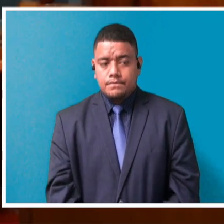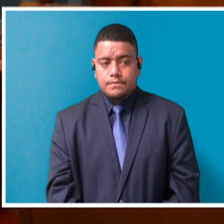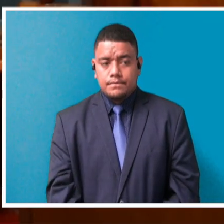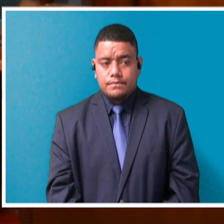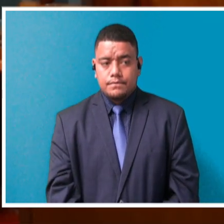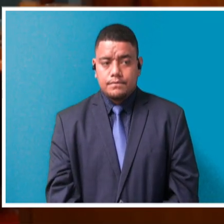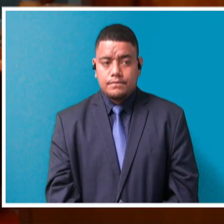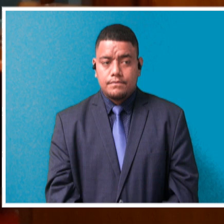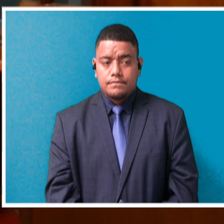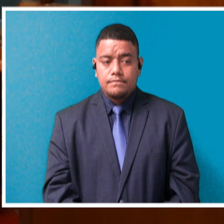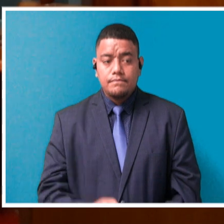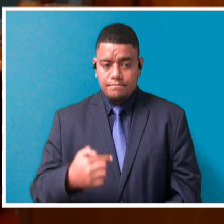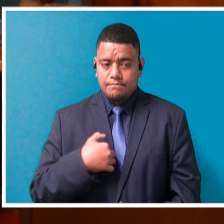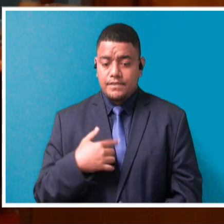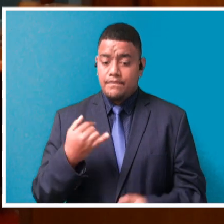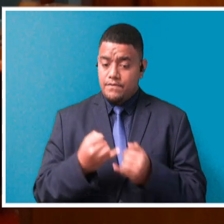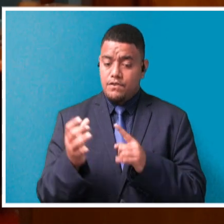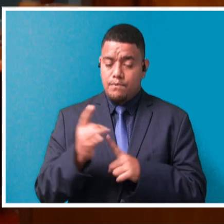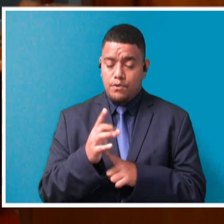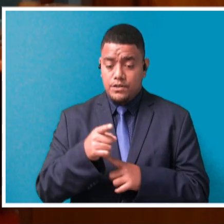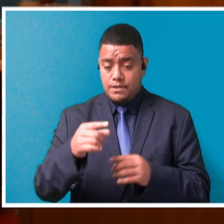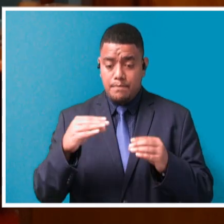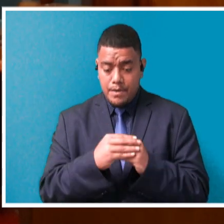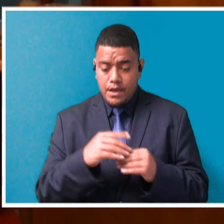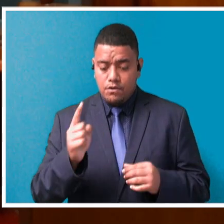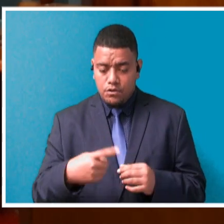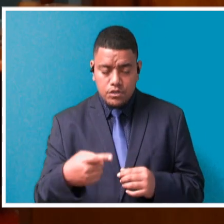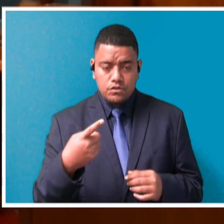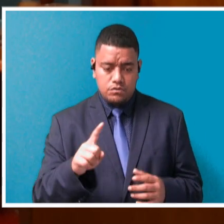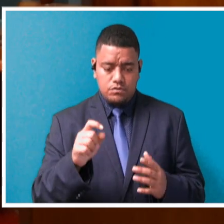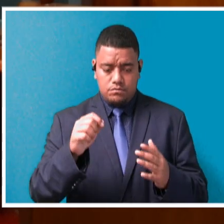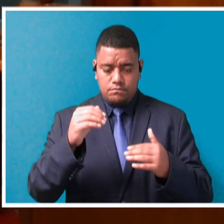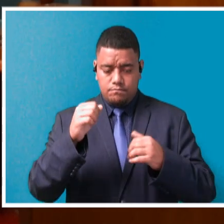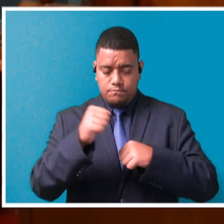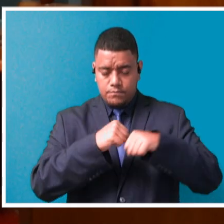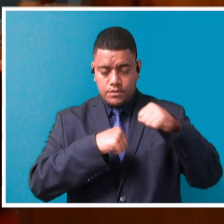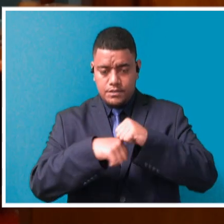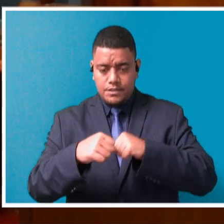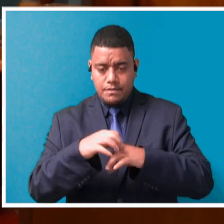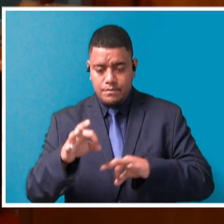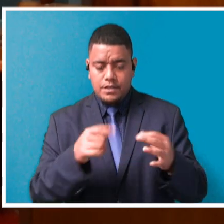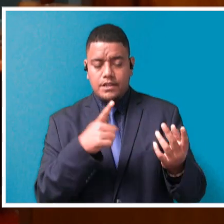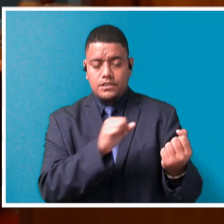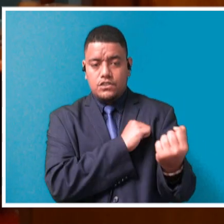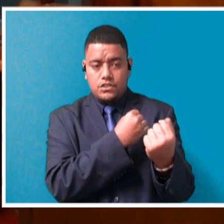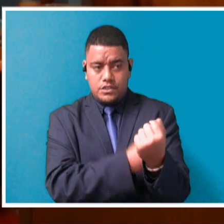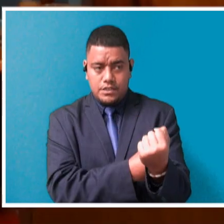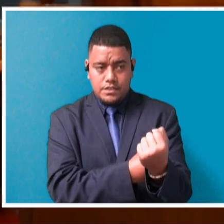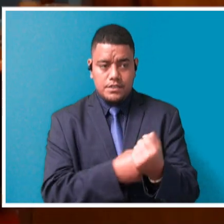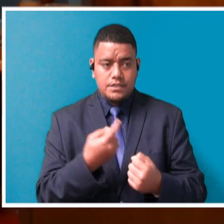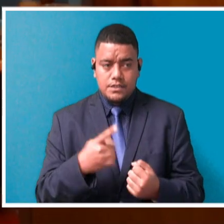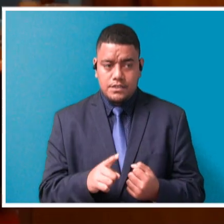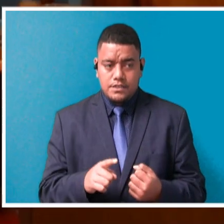Mr. Speaker, it is equally important to note that the bank continues to pursue strategic and strategies